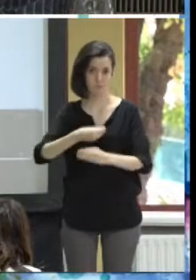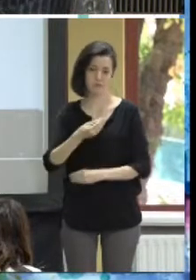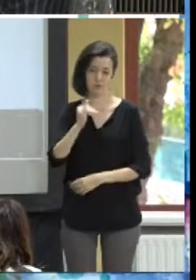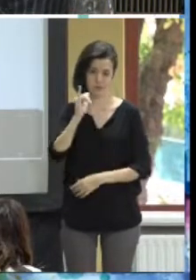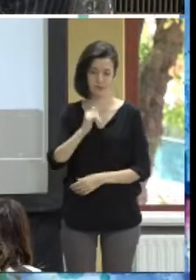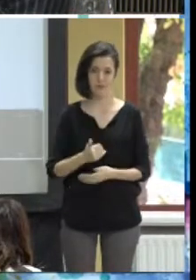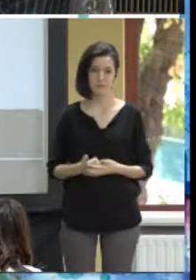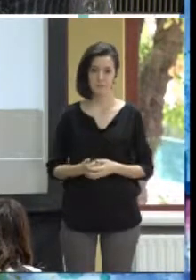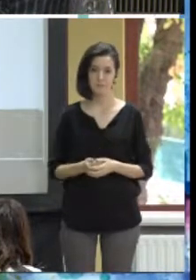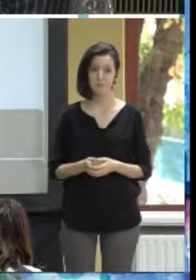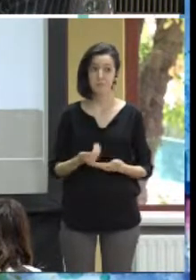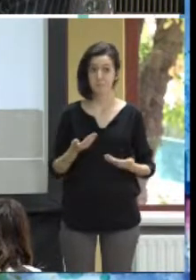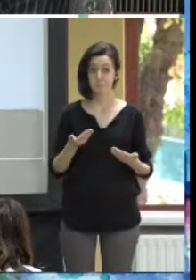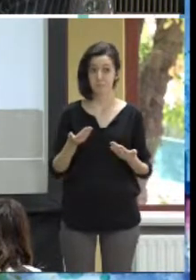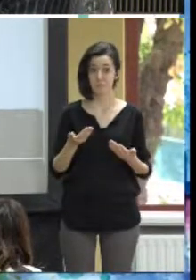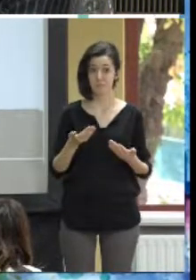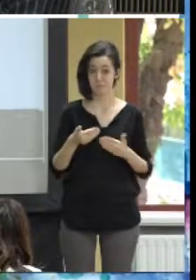as well as iOS.